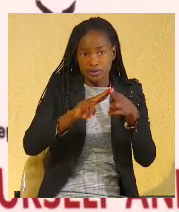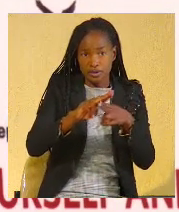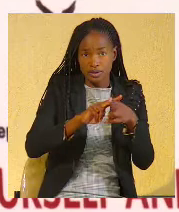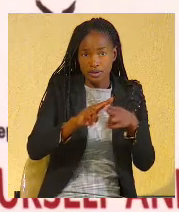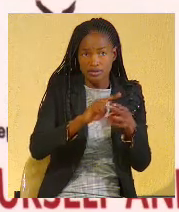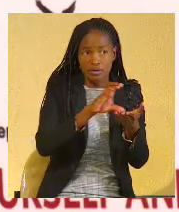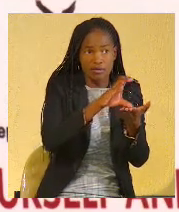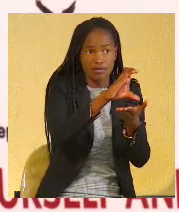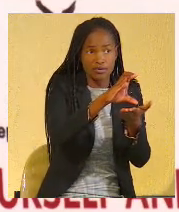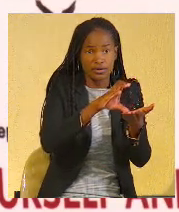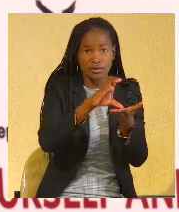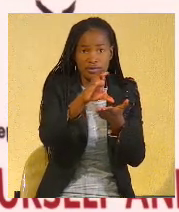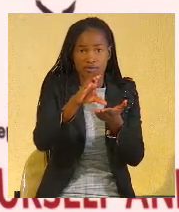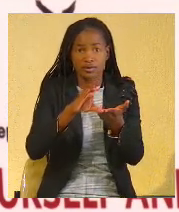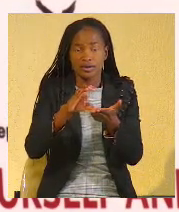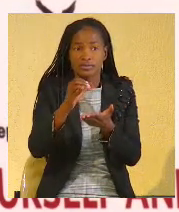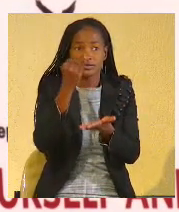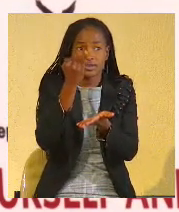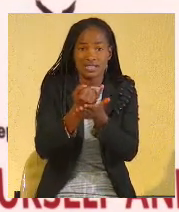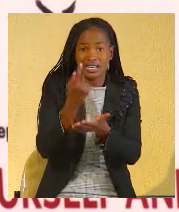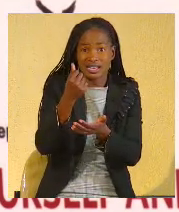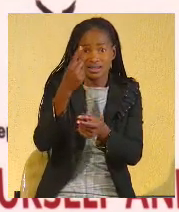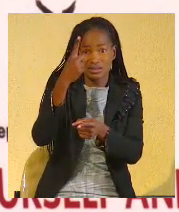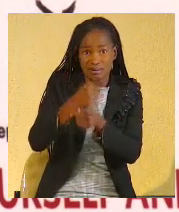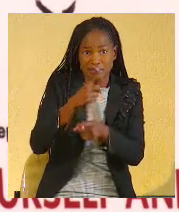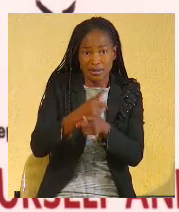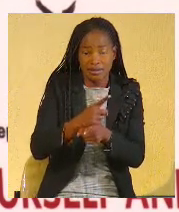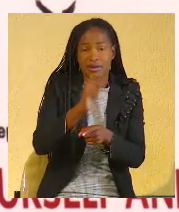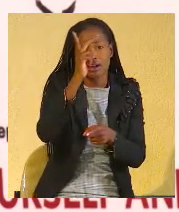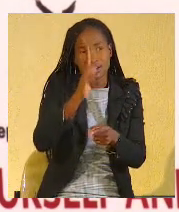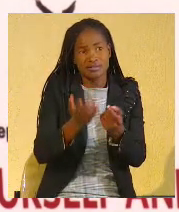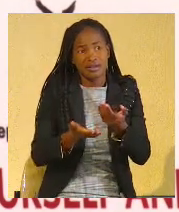settle invoices for COVID-19 related supplies.